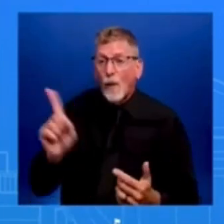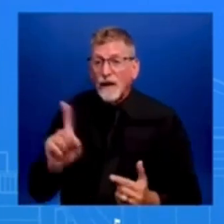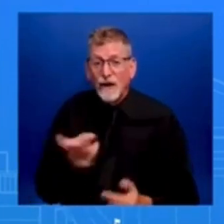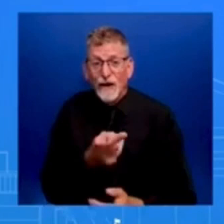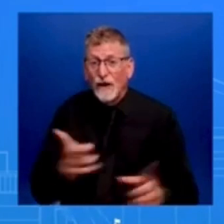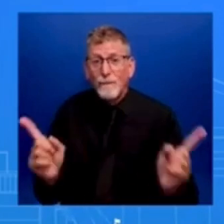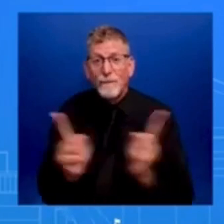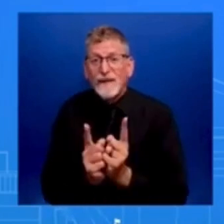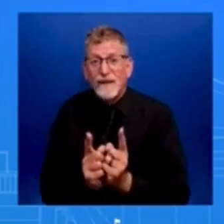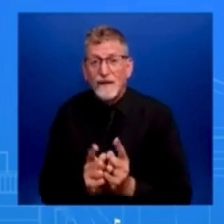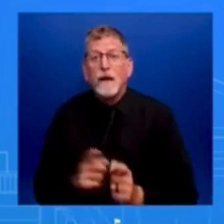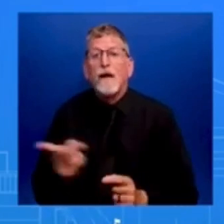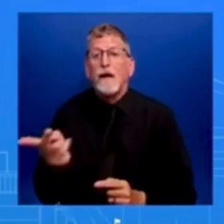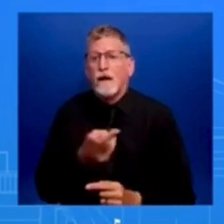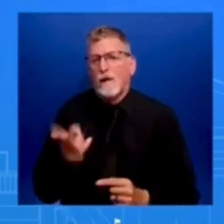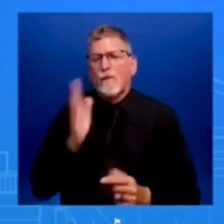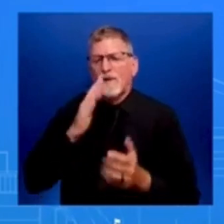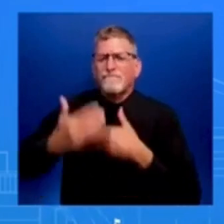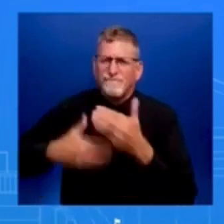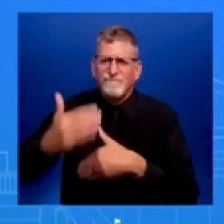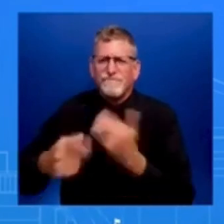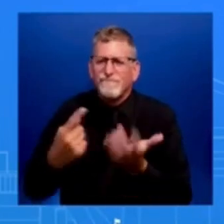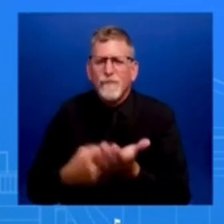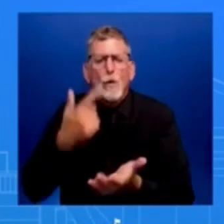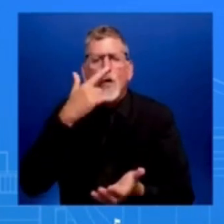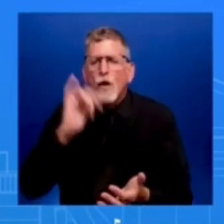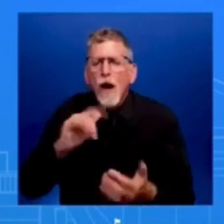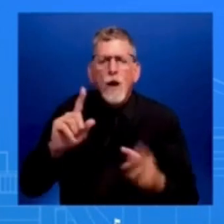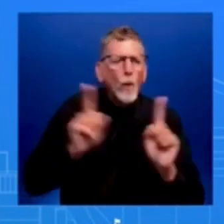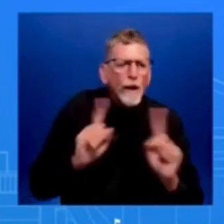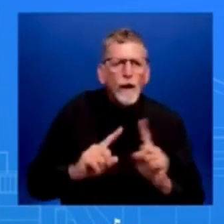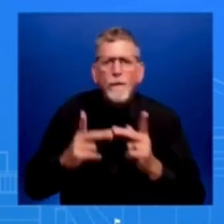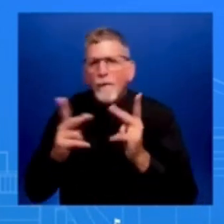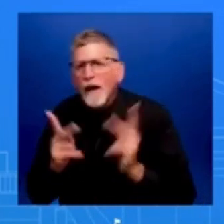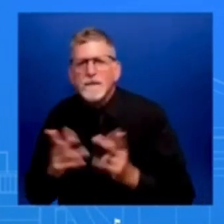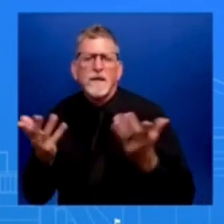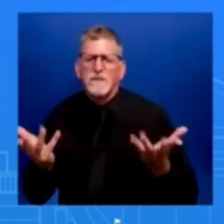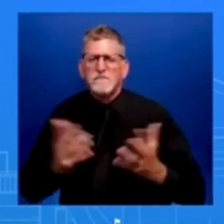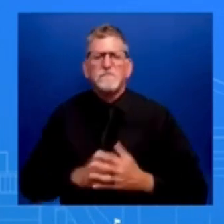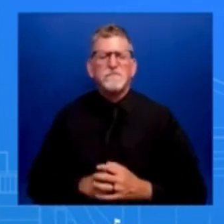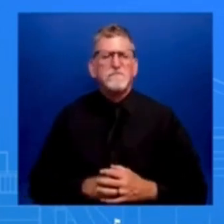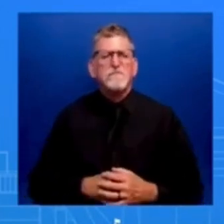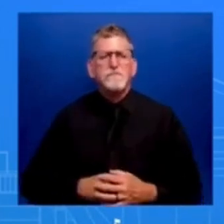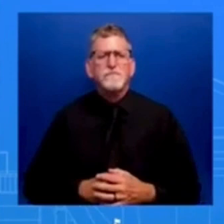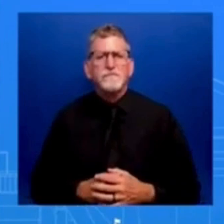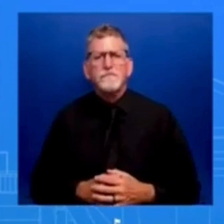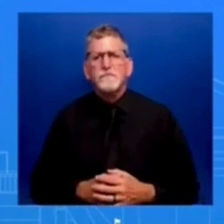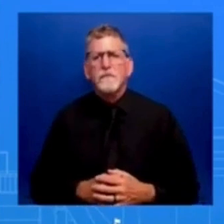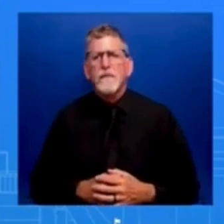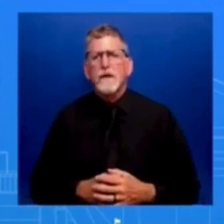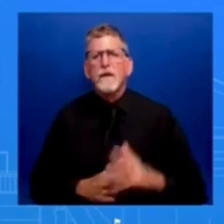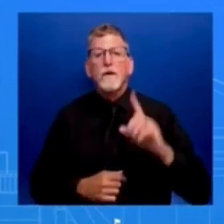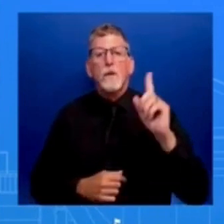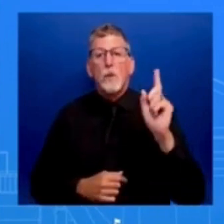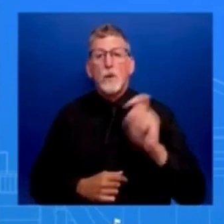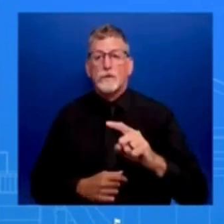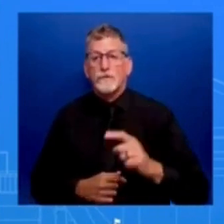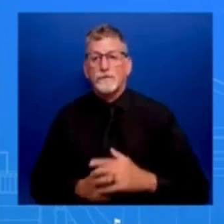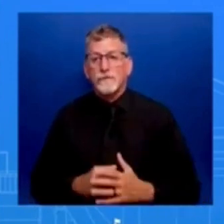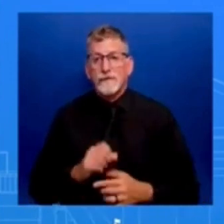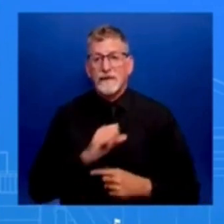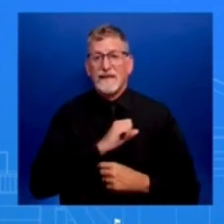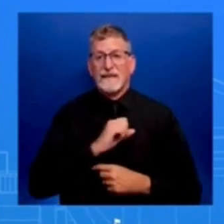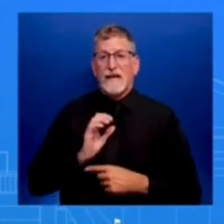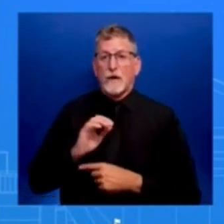what that would look like, on the details of that. Thanks. And then separately, Senator McConnell said that he spoke with the President yesterday,